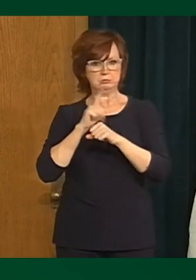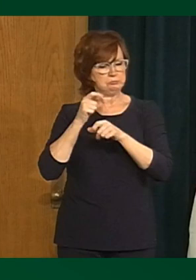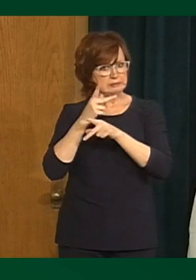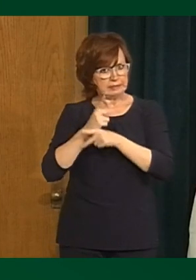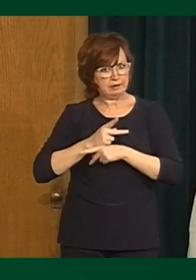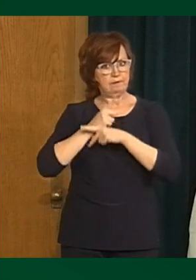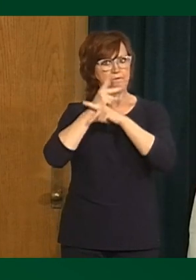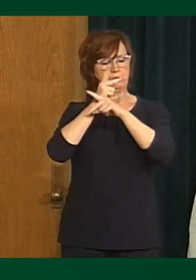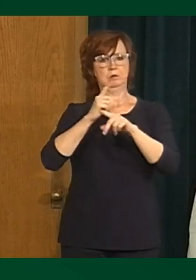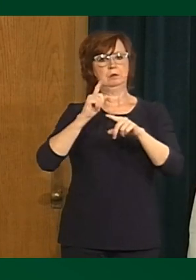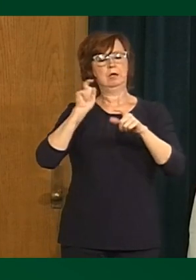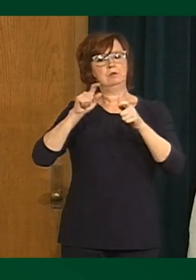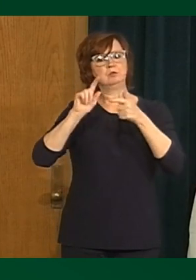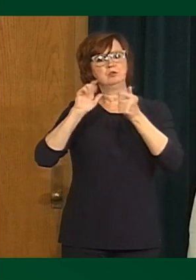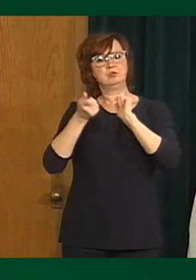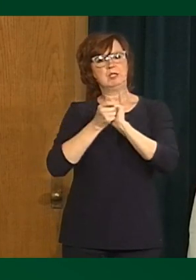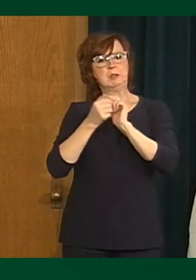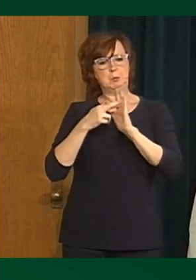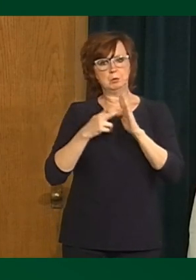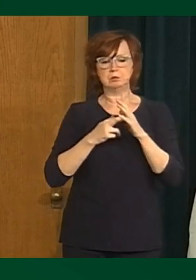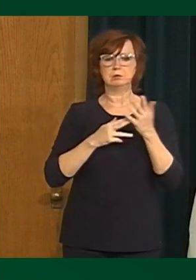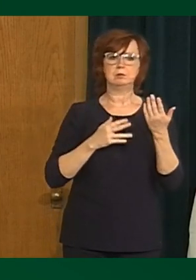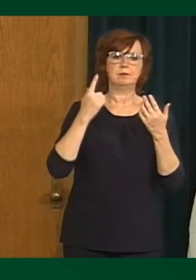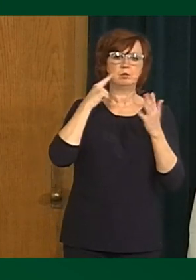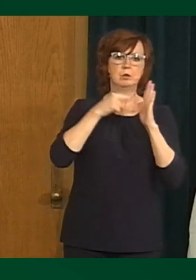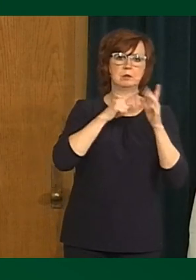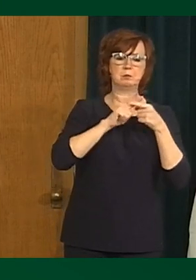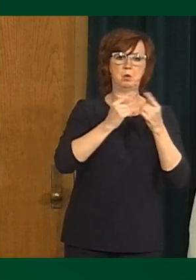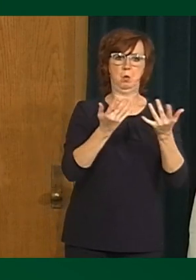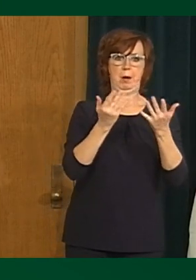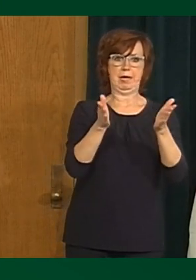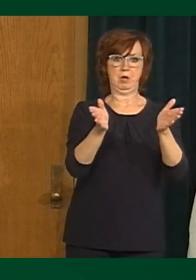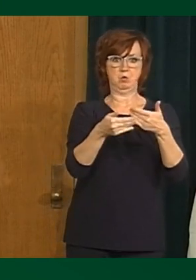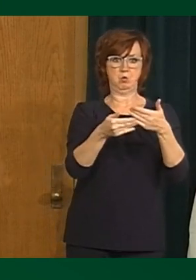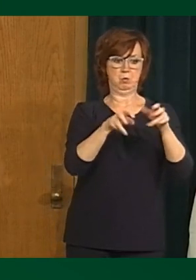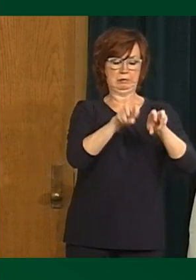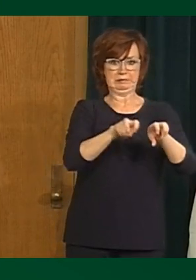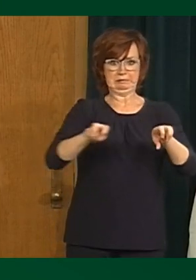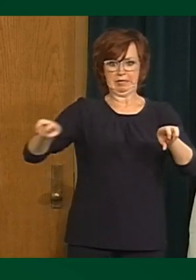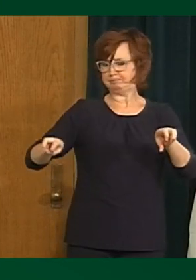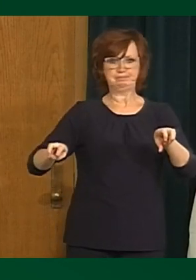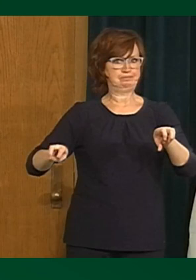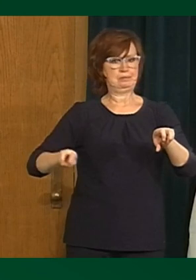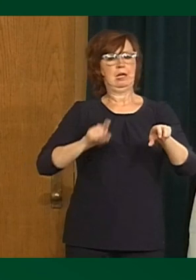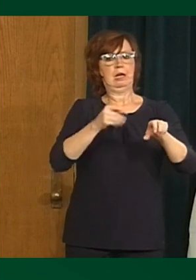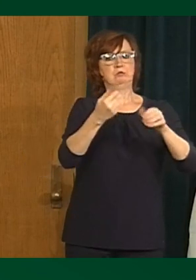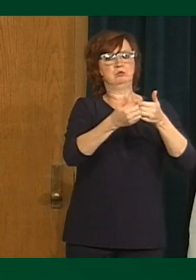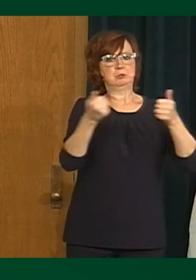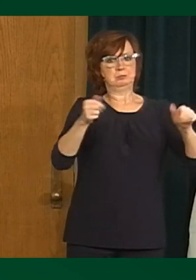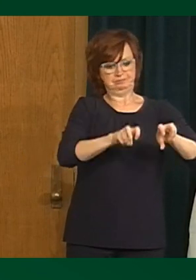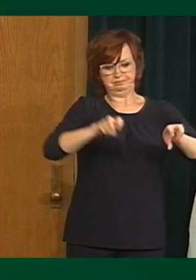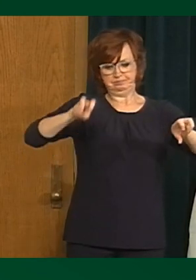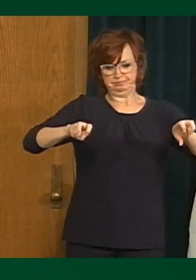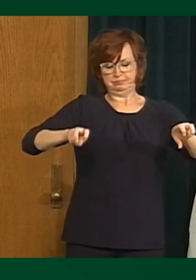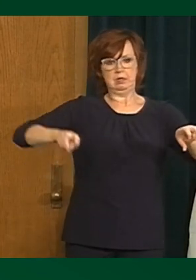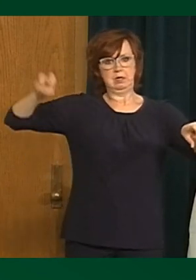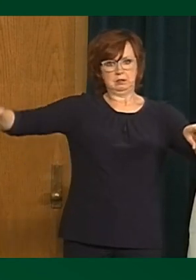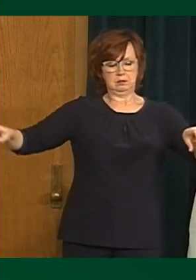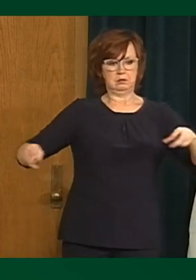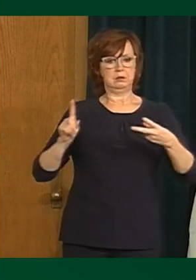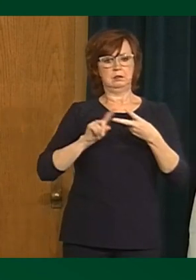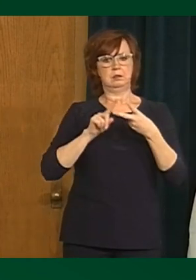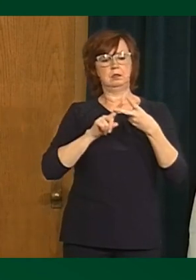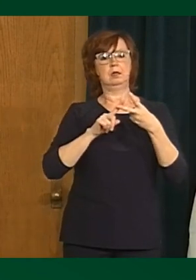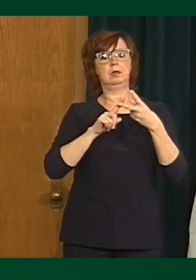include adaptations of our waiting room practices to promote physical distancing, additional emphasis on virtual care whenever